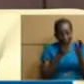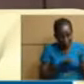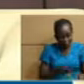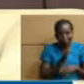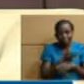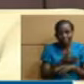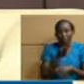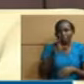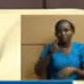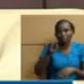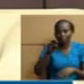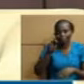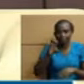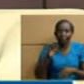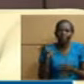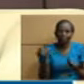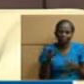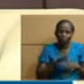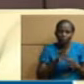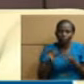Florence Nakywala-Kiyingi, who joined us and gave a keynote